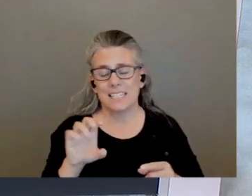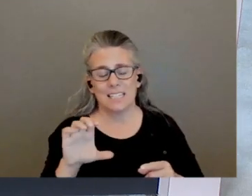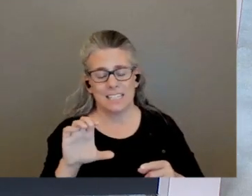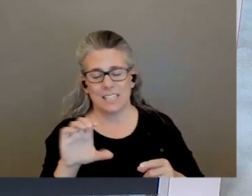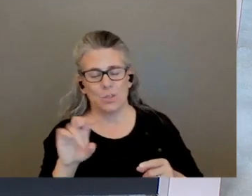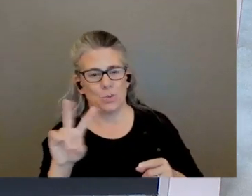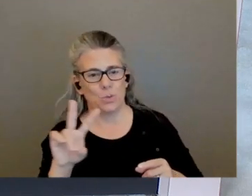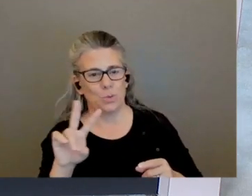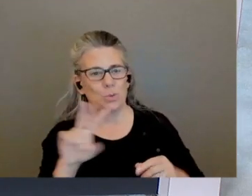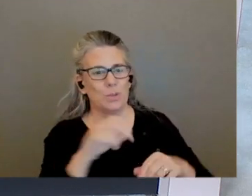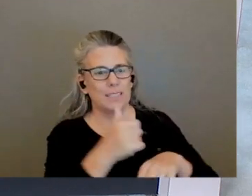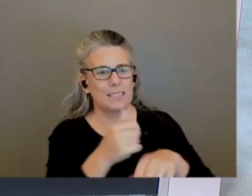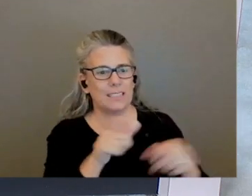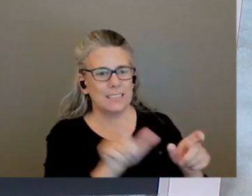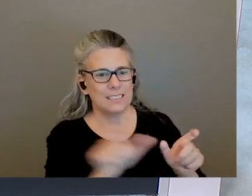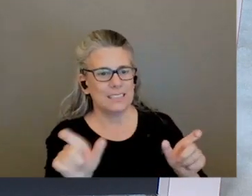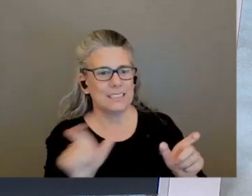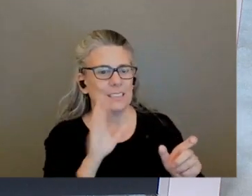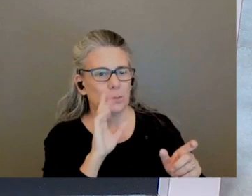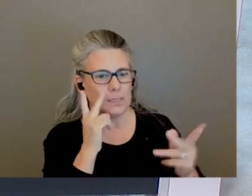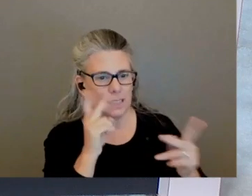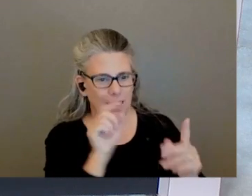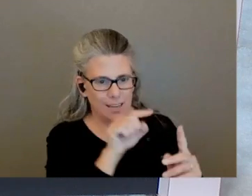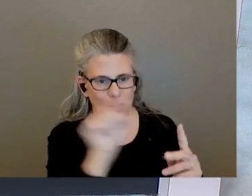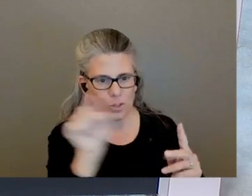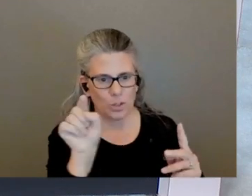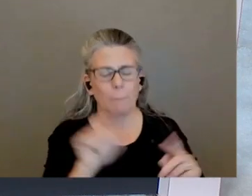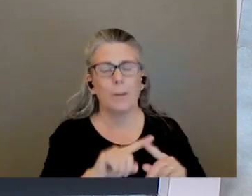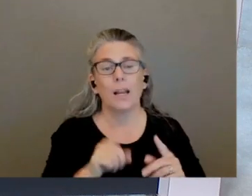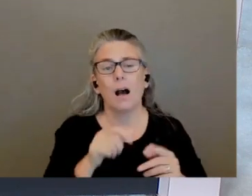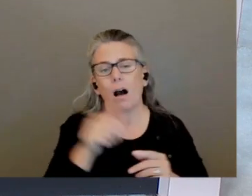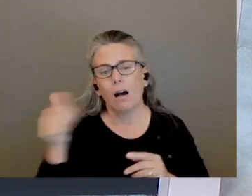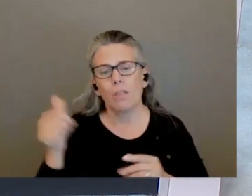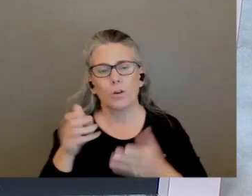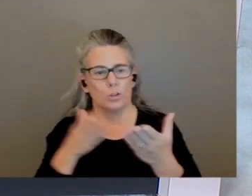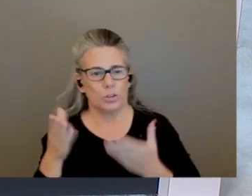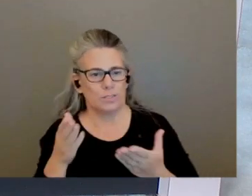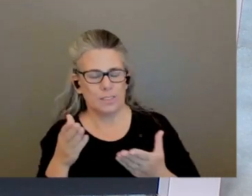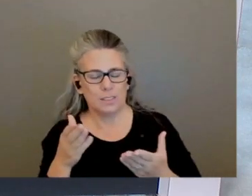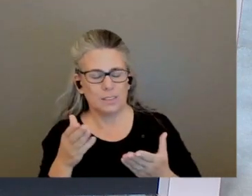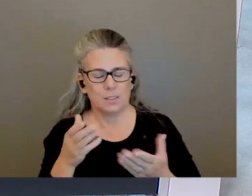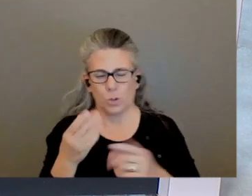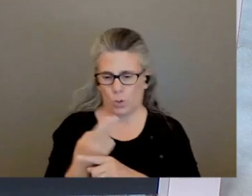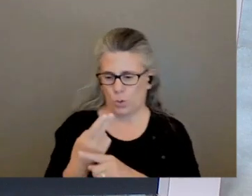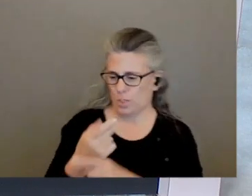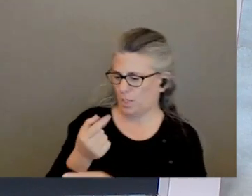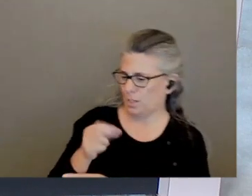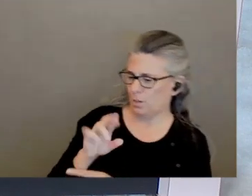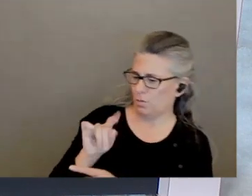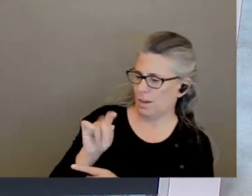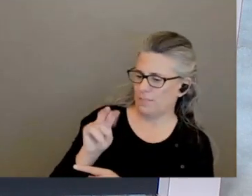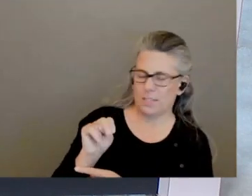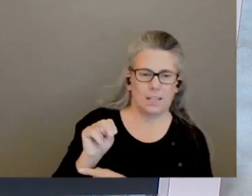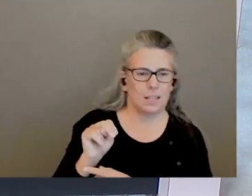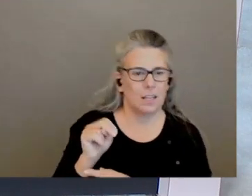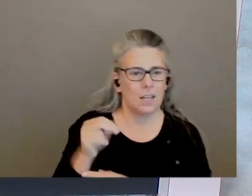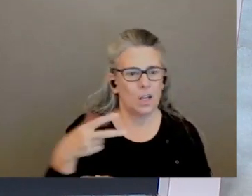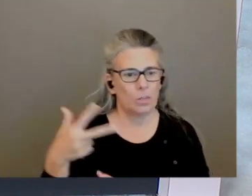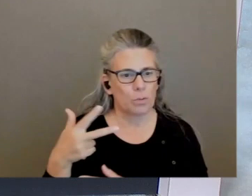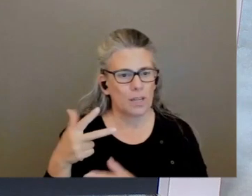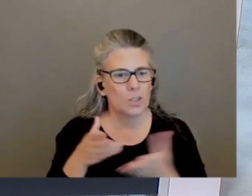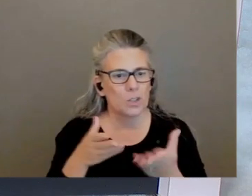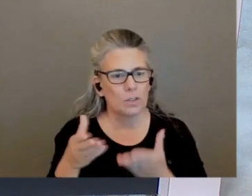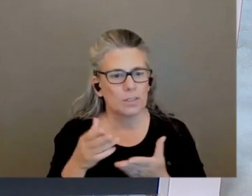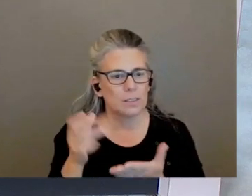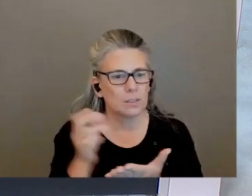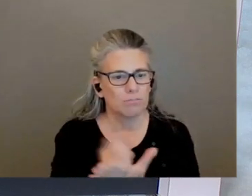about the other services that are leveraging Graviton processors and architecture right now, and where as a customer I can take